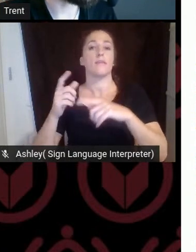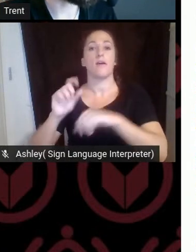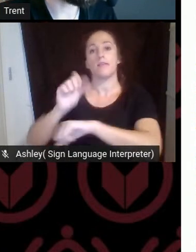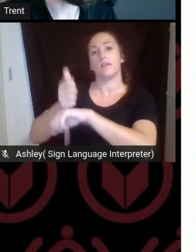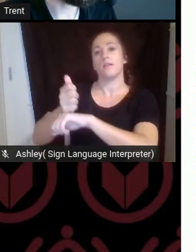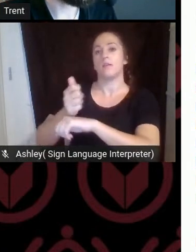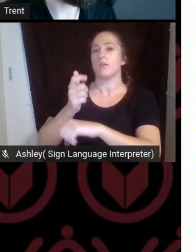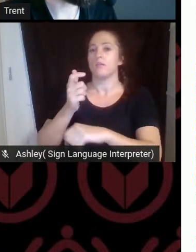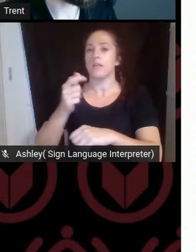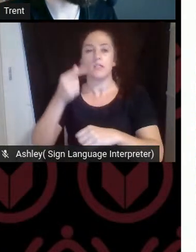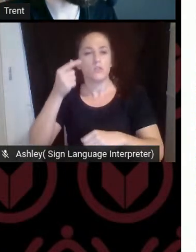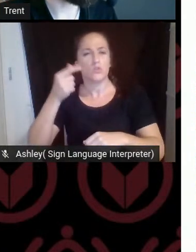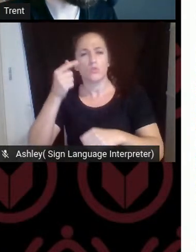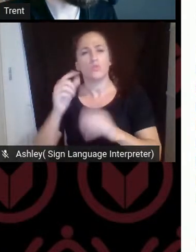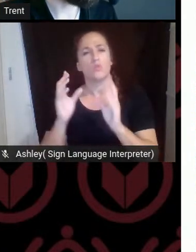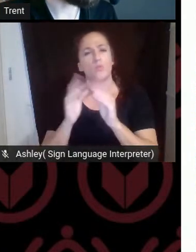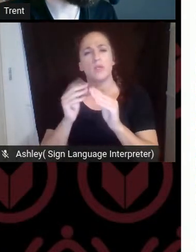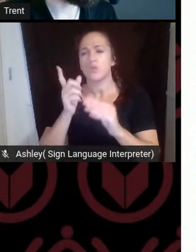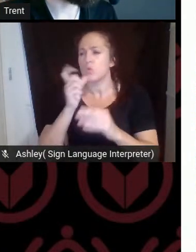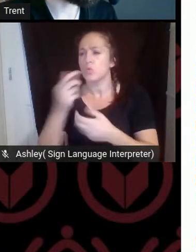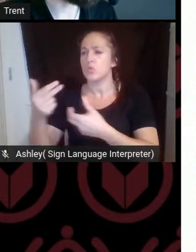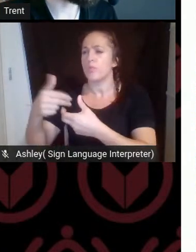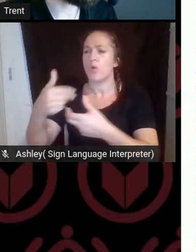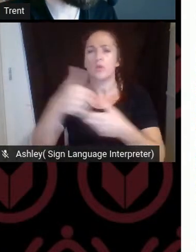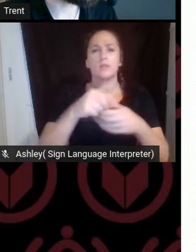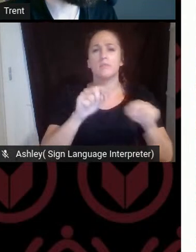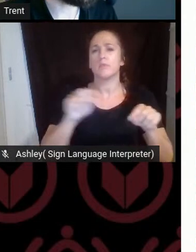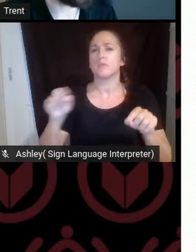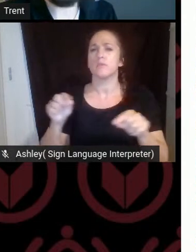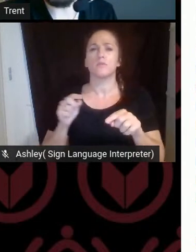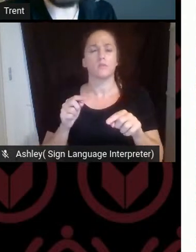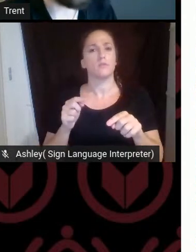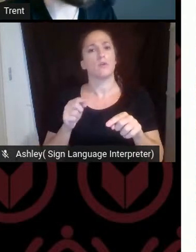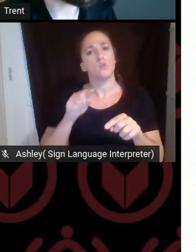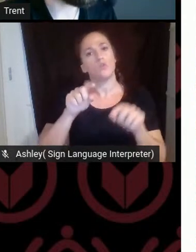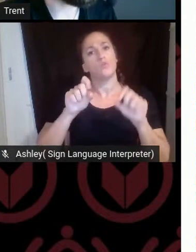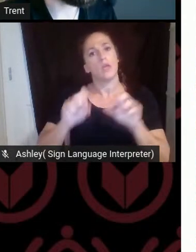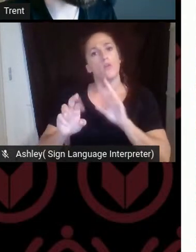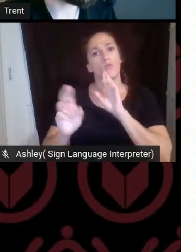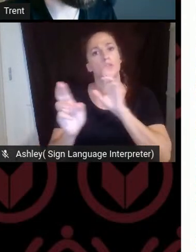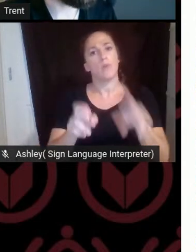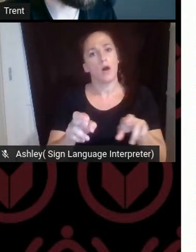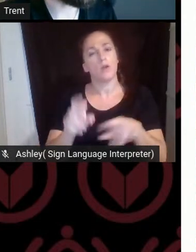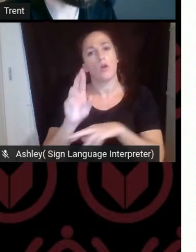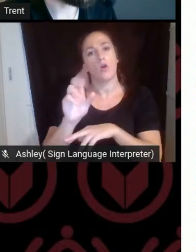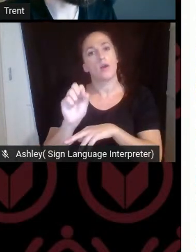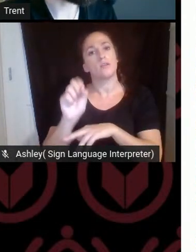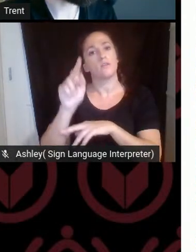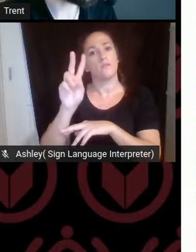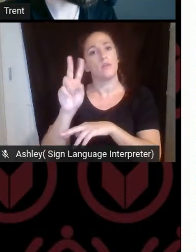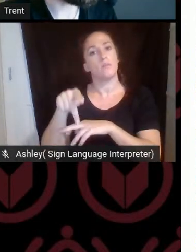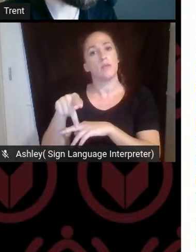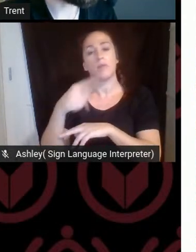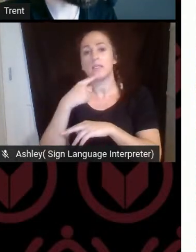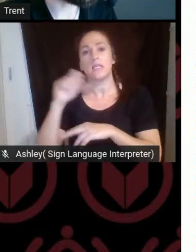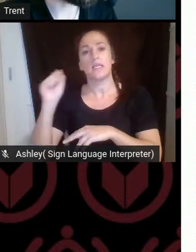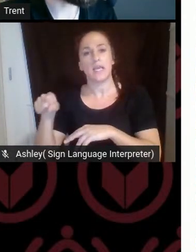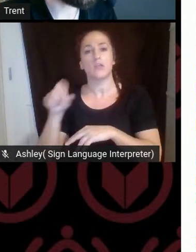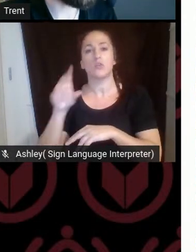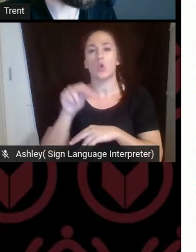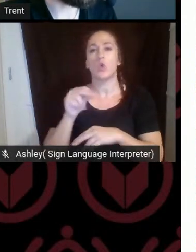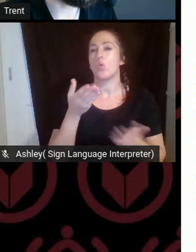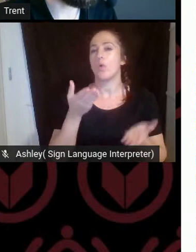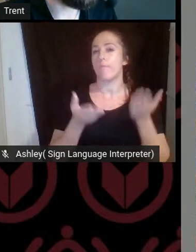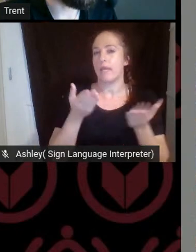the participants are, all of that good stuff. And then you can also RSVP to events by clicking yes, no, or maybe. So if I select,